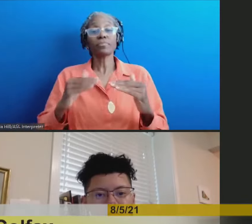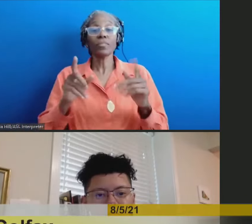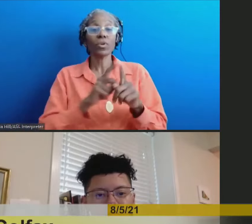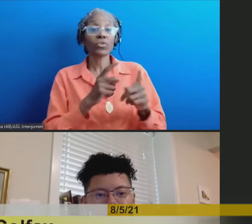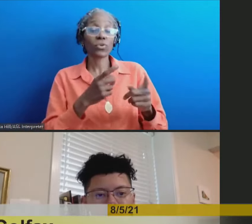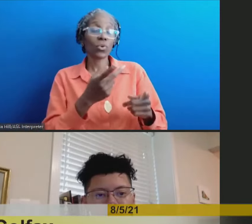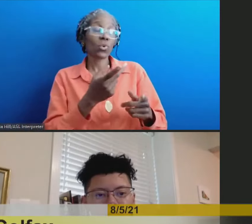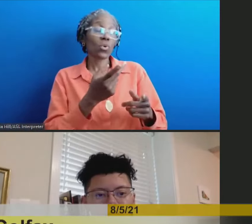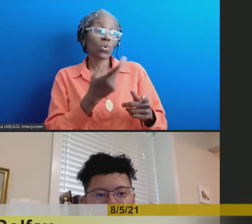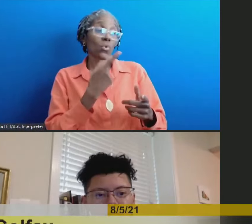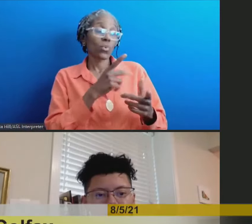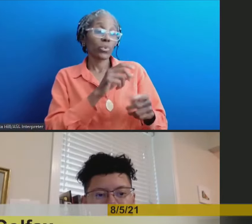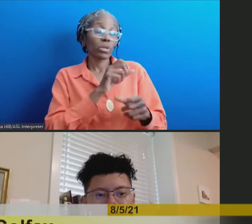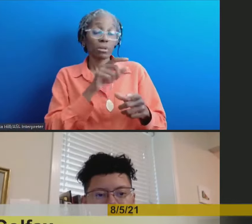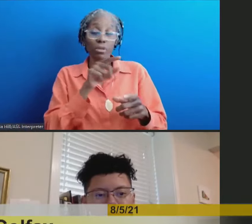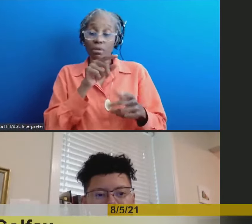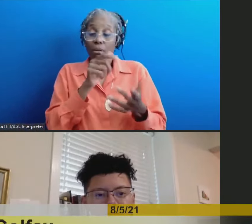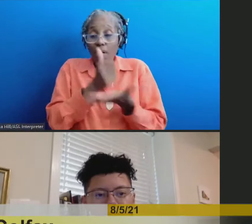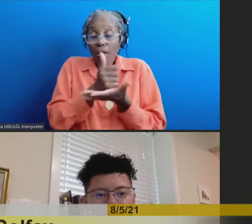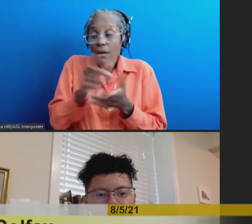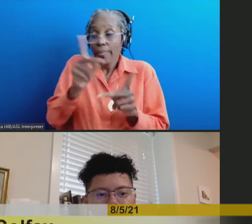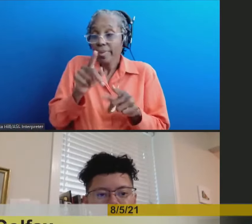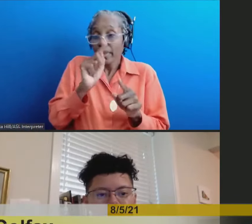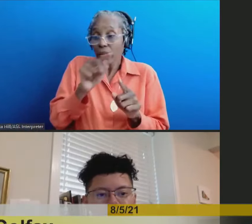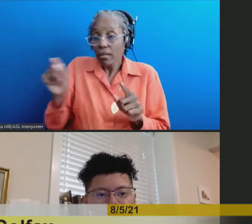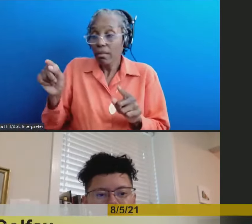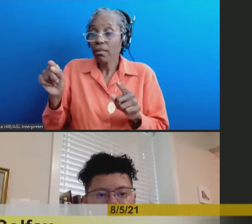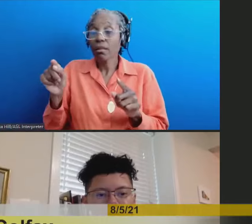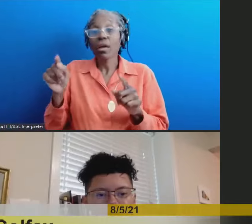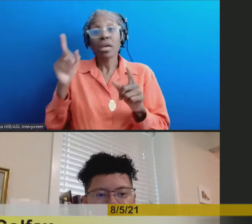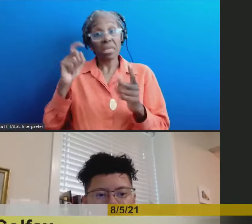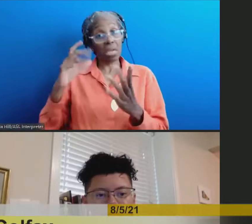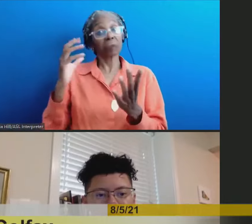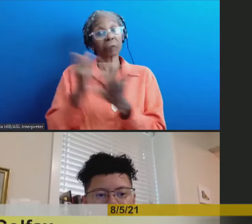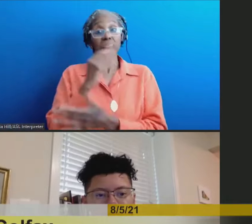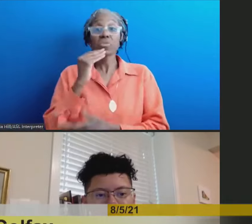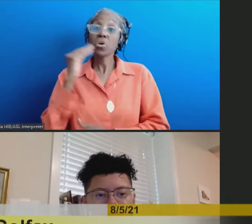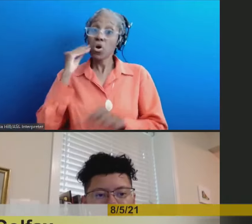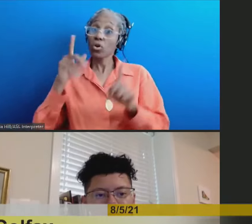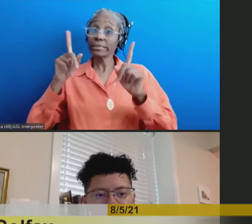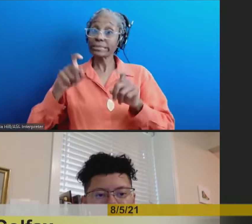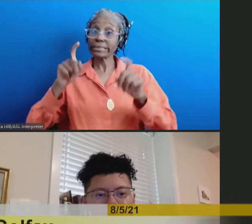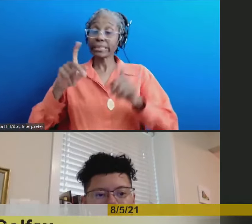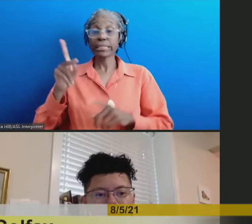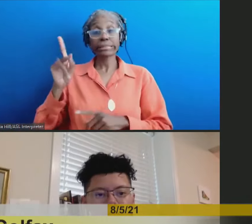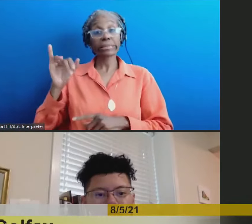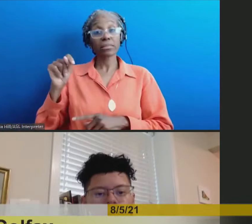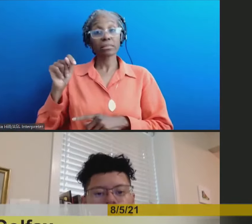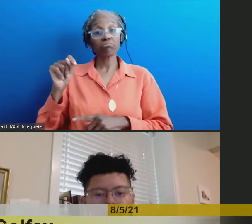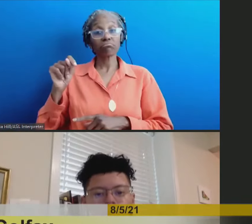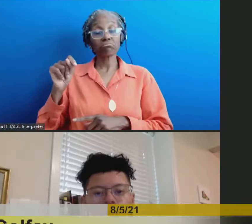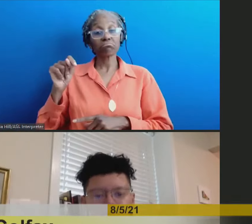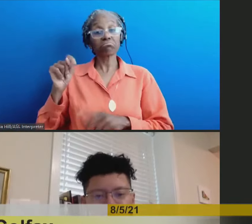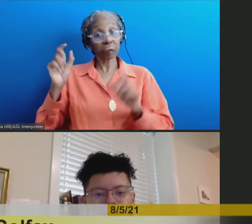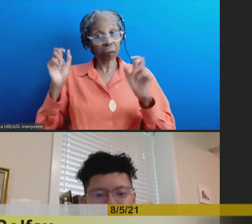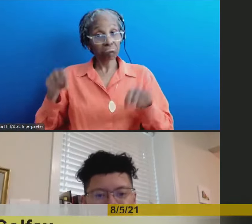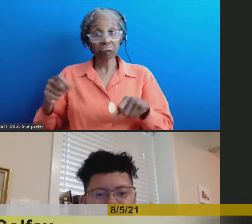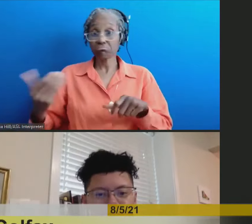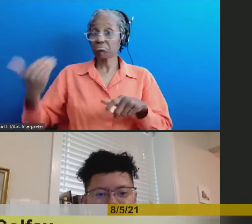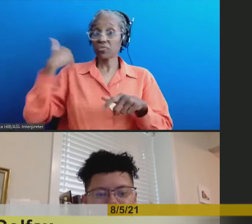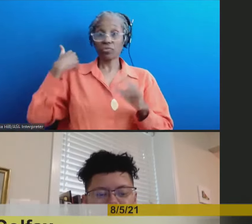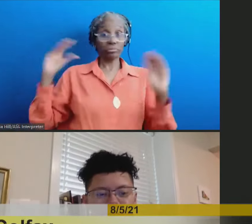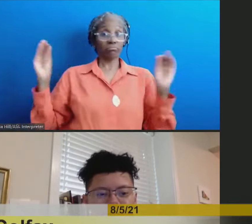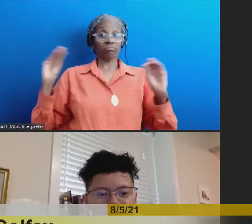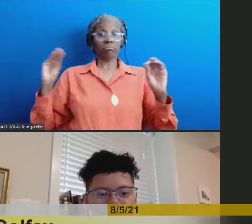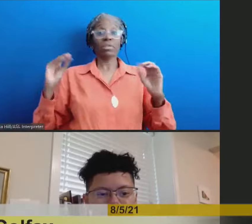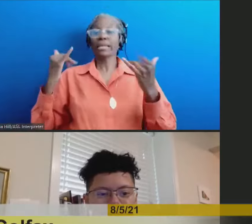to help people access home test kits, which are another tool that we haven't had in prior times, so